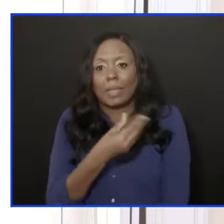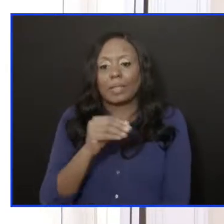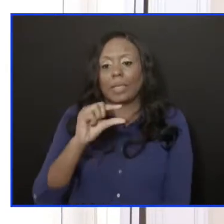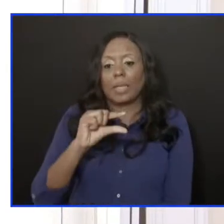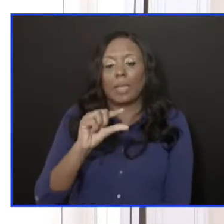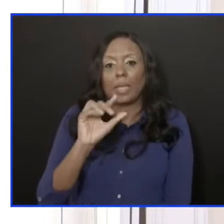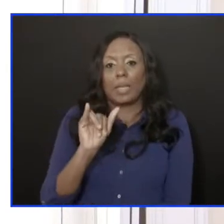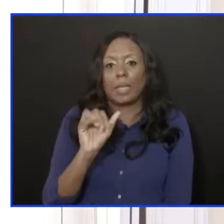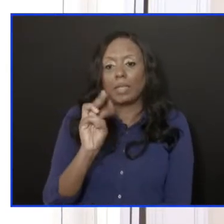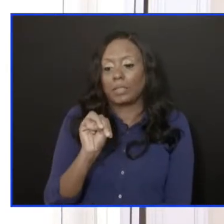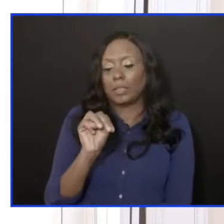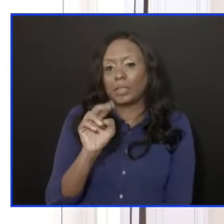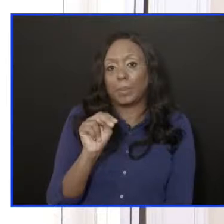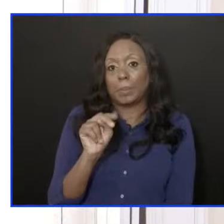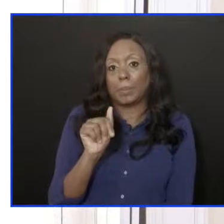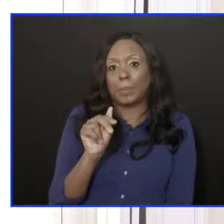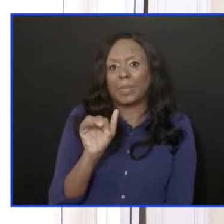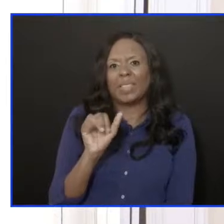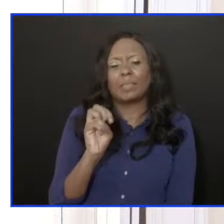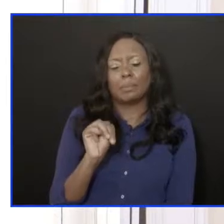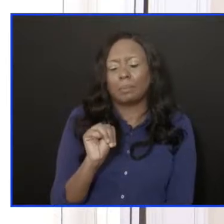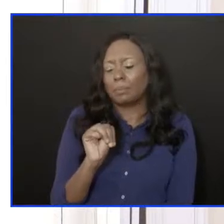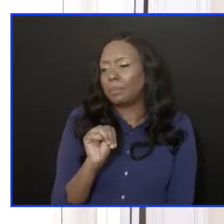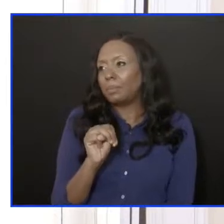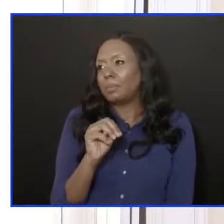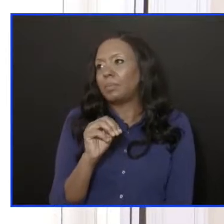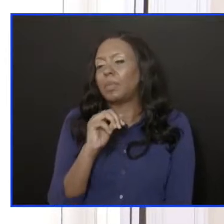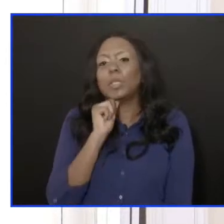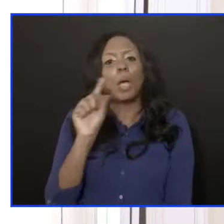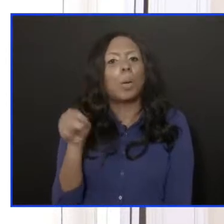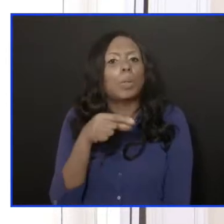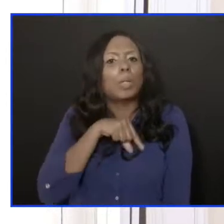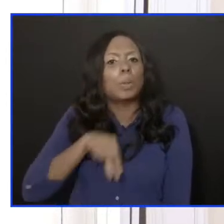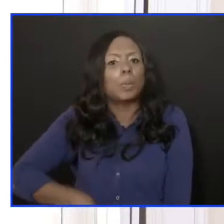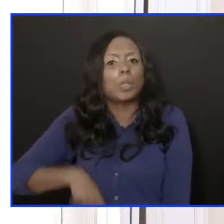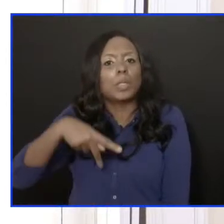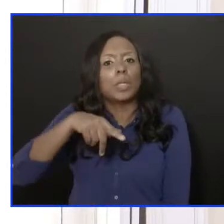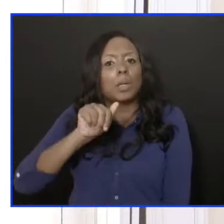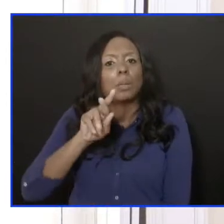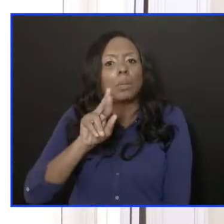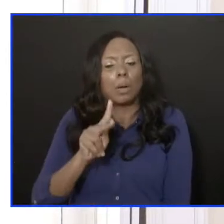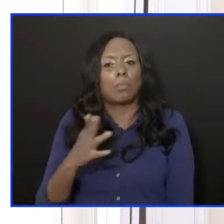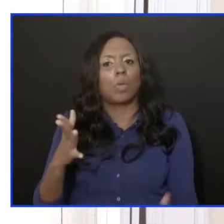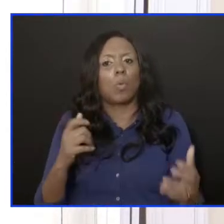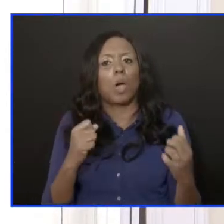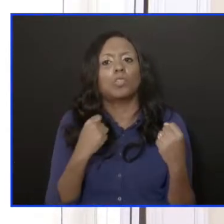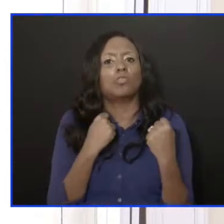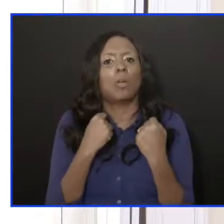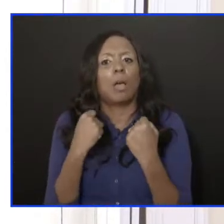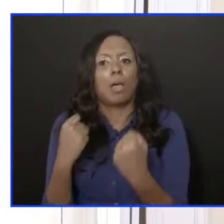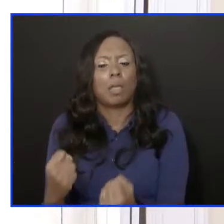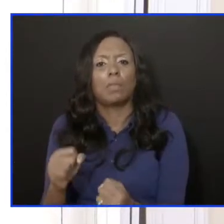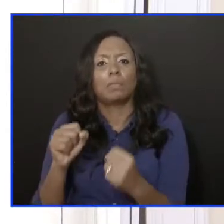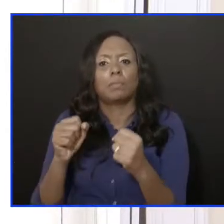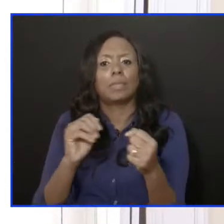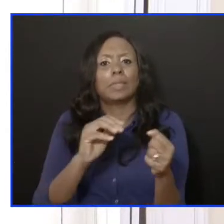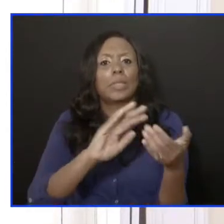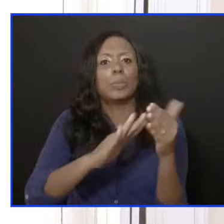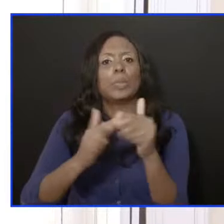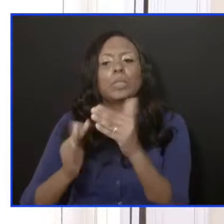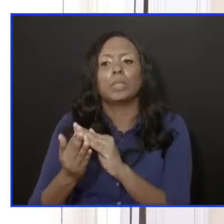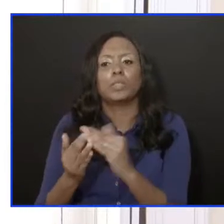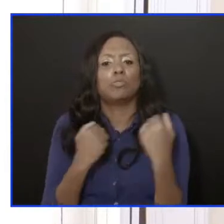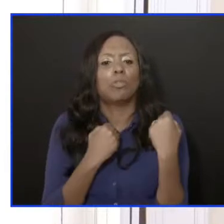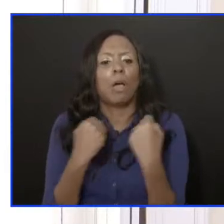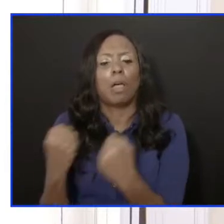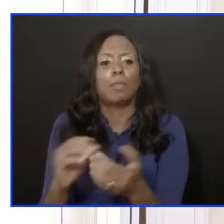that we also look to see how else we can reach into the nooks and crannies of this nation to give persons that sense of comfort that